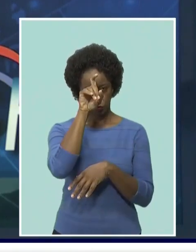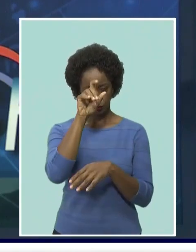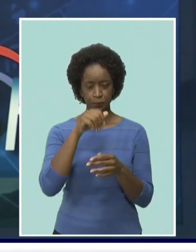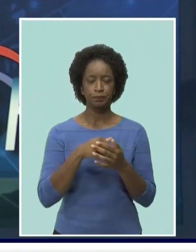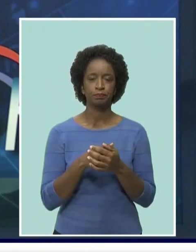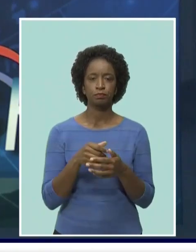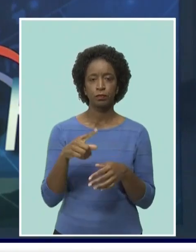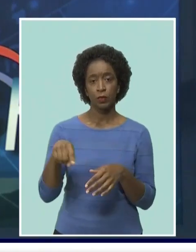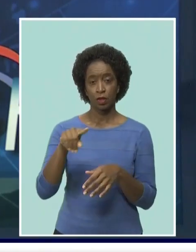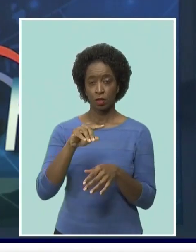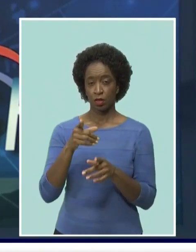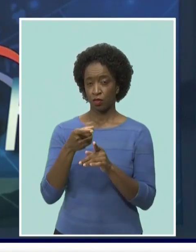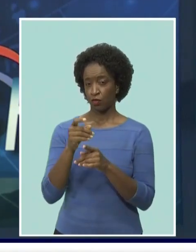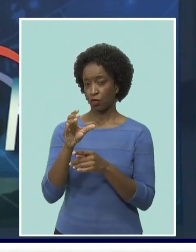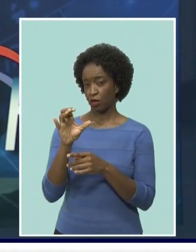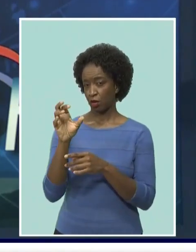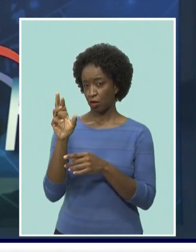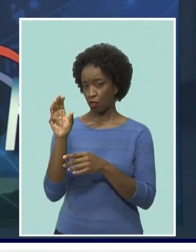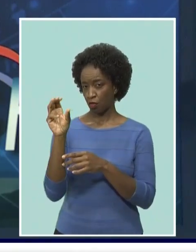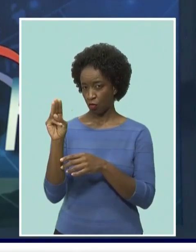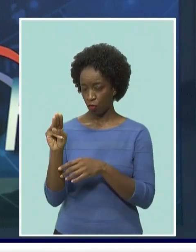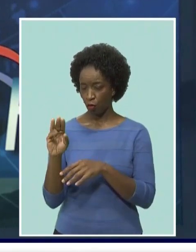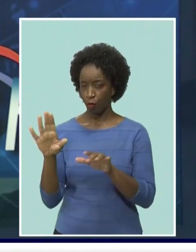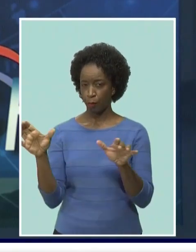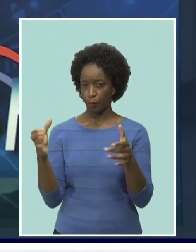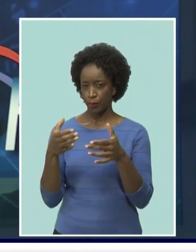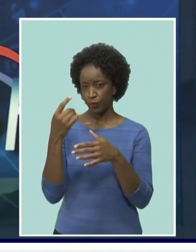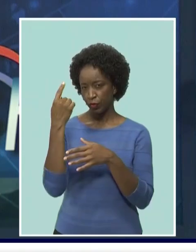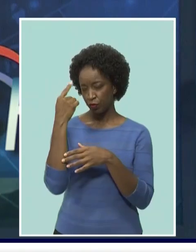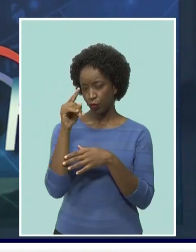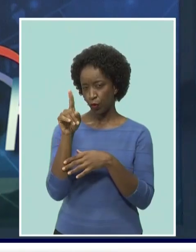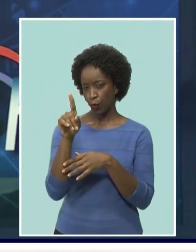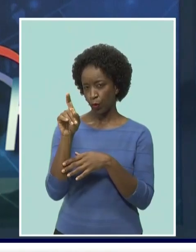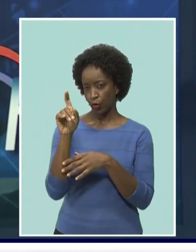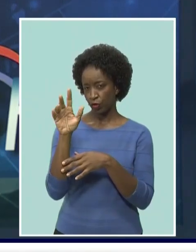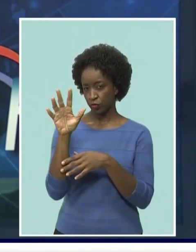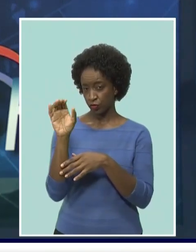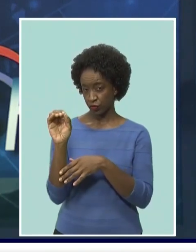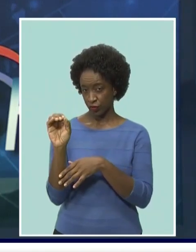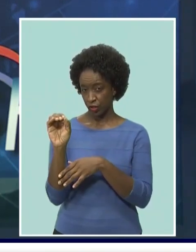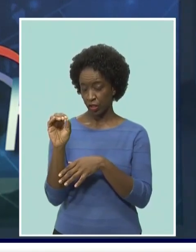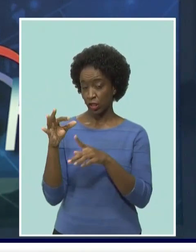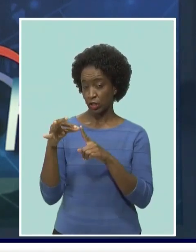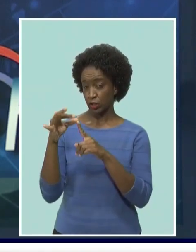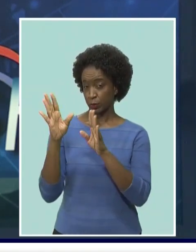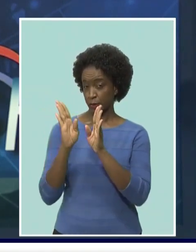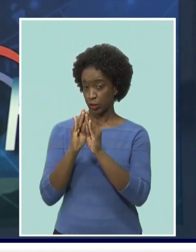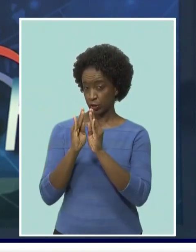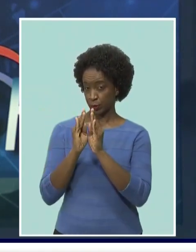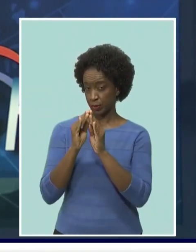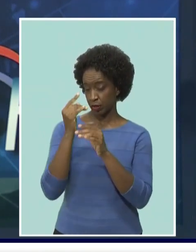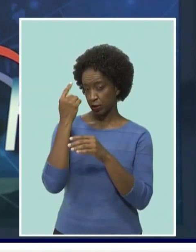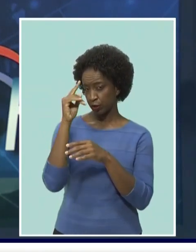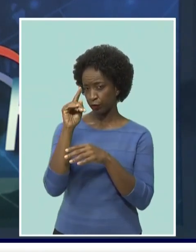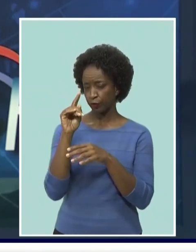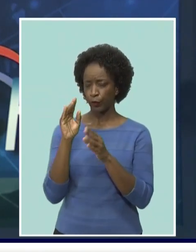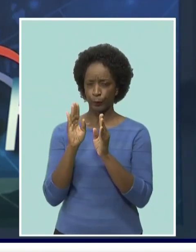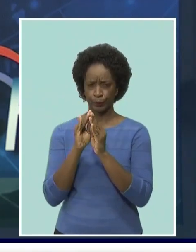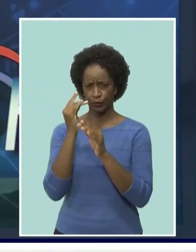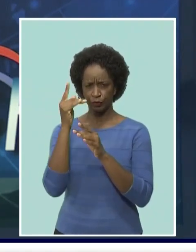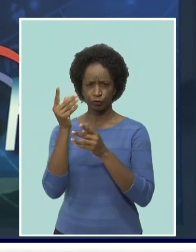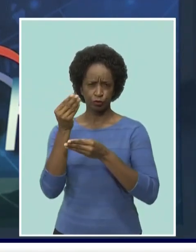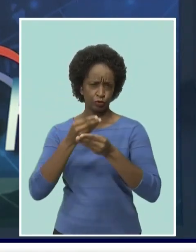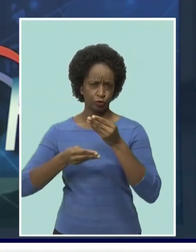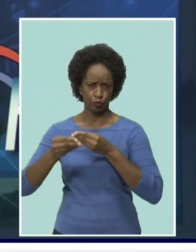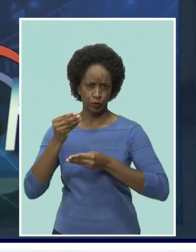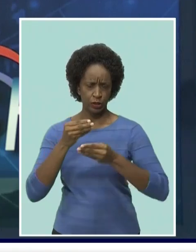the 150th special meeting of the Council for Trade and Economic Development, COTED, to determine what positions they will